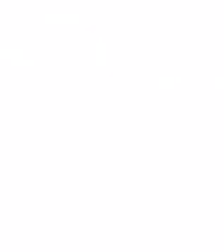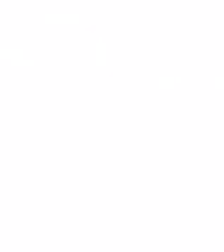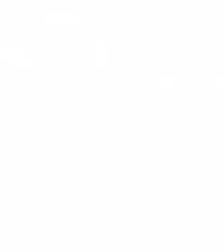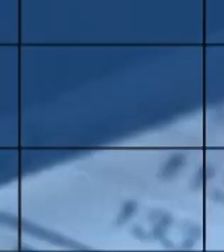going to debit our creditors control. We are decreasing our creditors control. So we debit creditors control